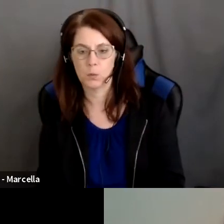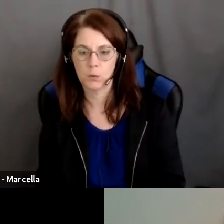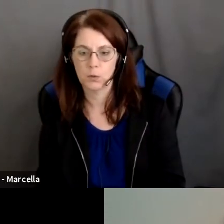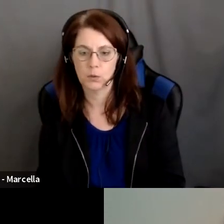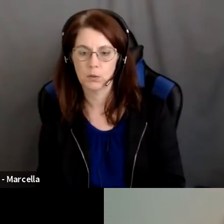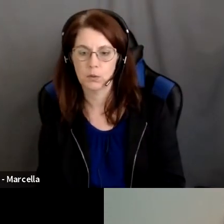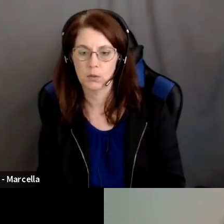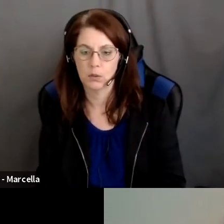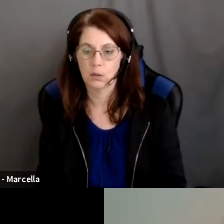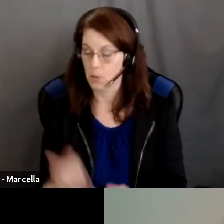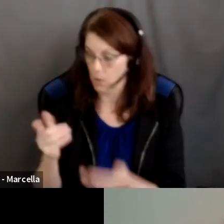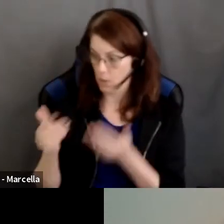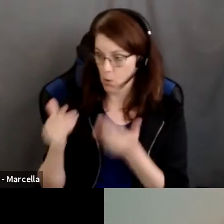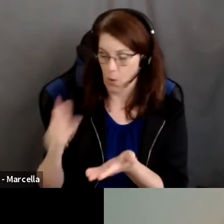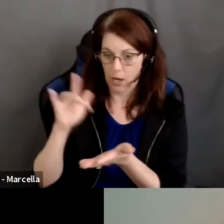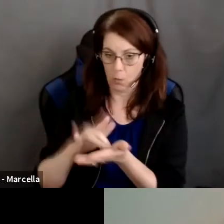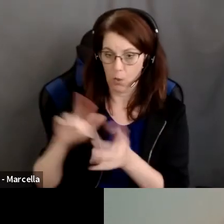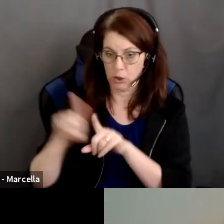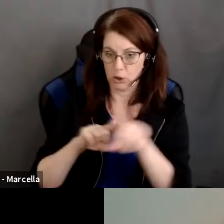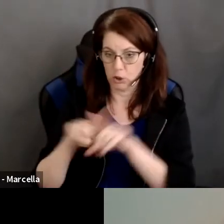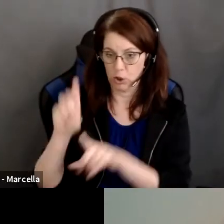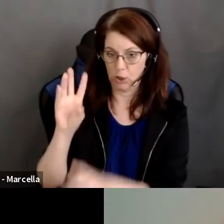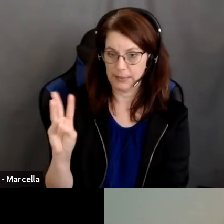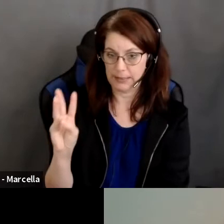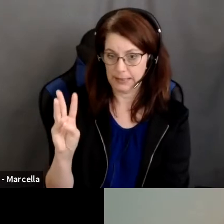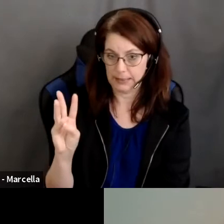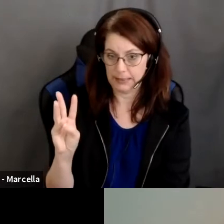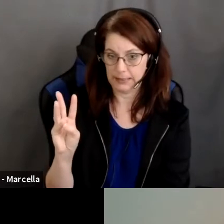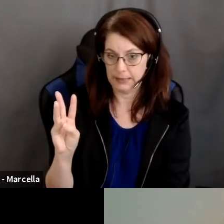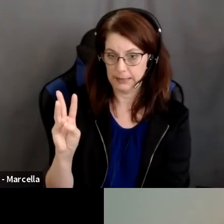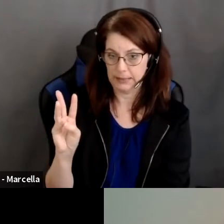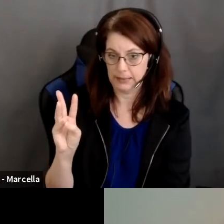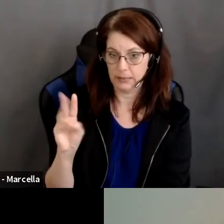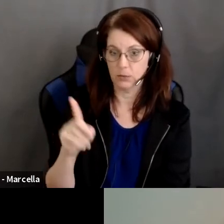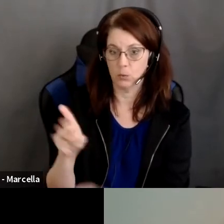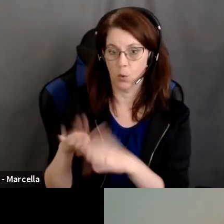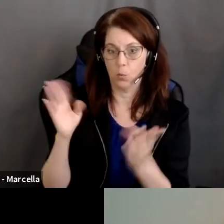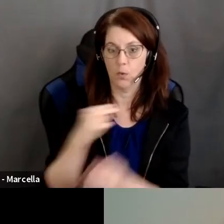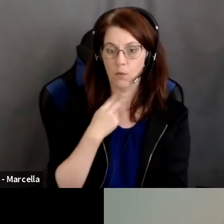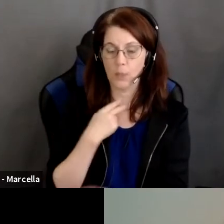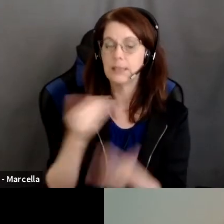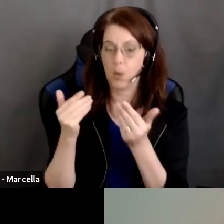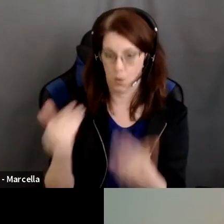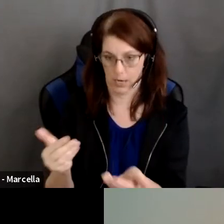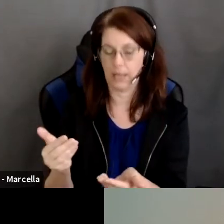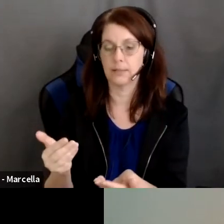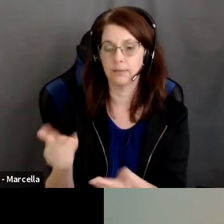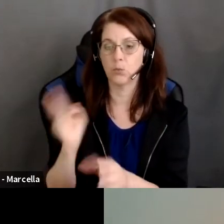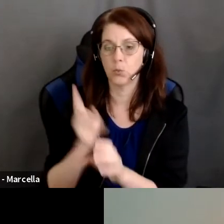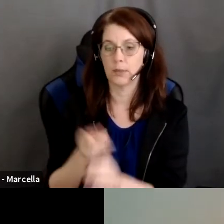Okay, so if you want to go ahead and press *6 to unmute, you can go ahead and